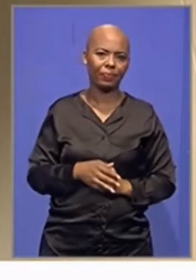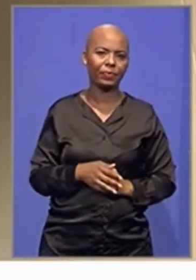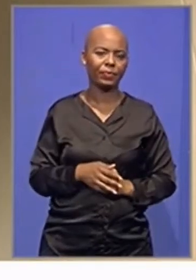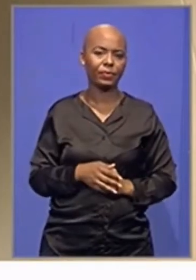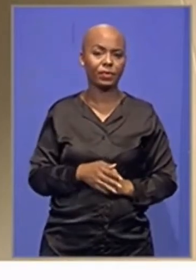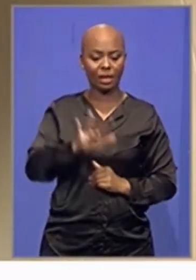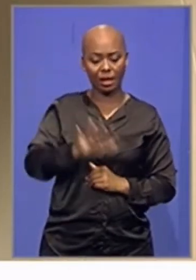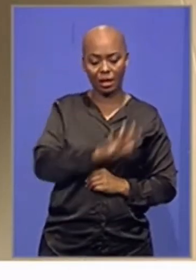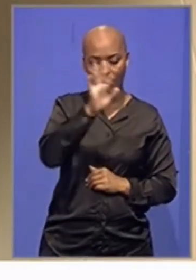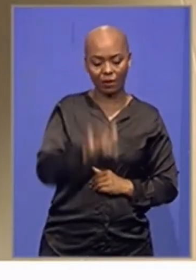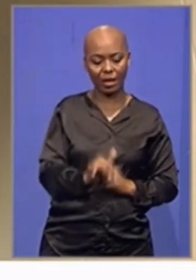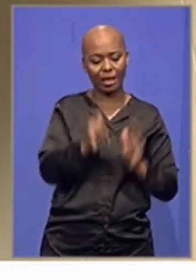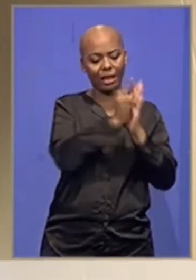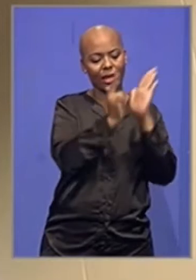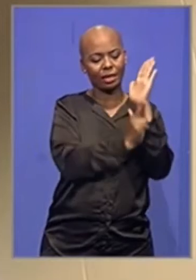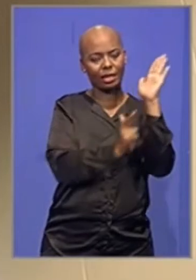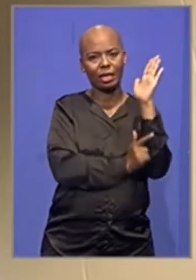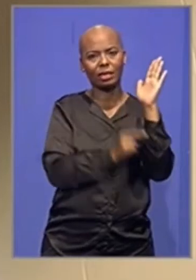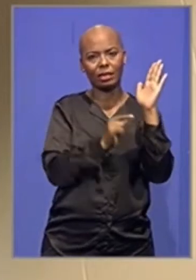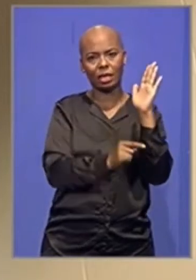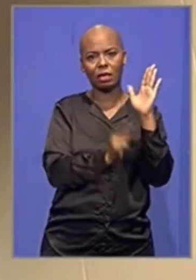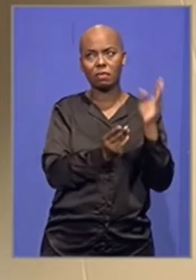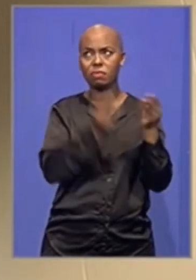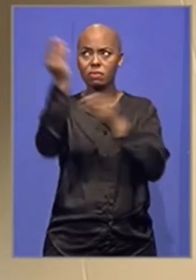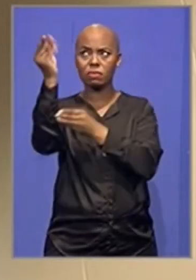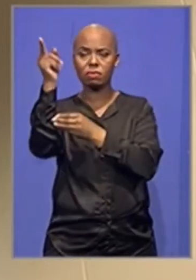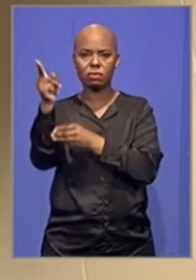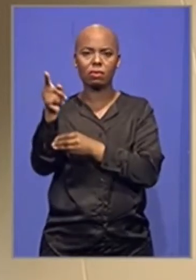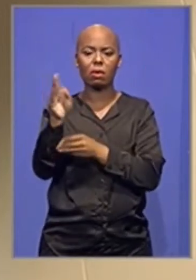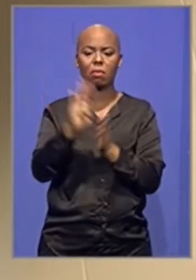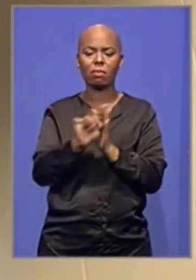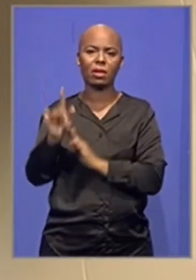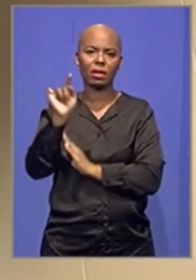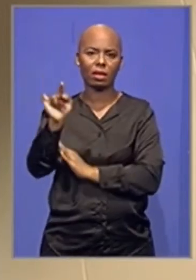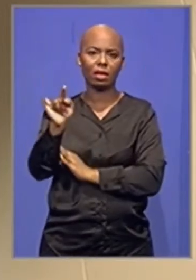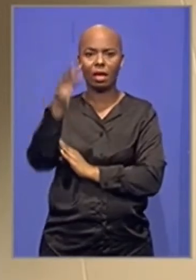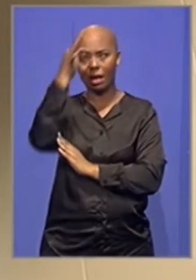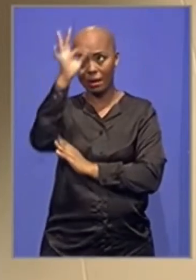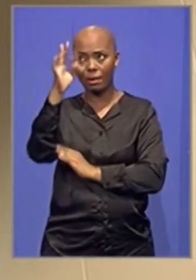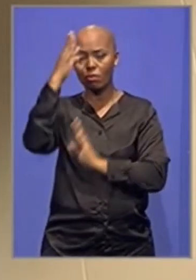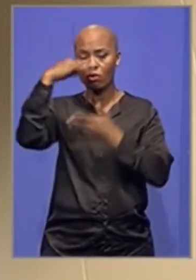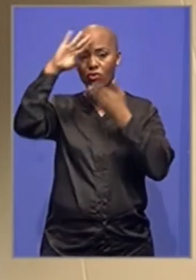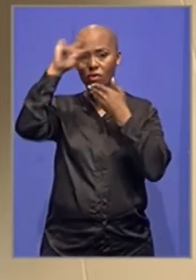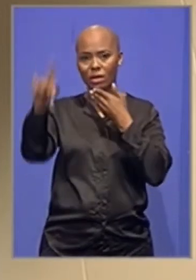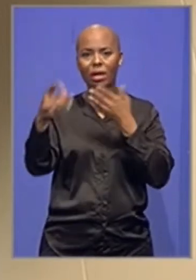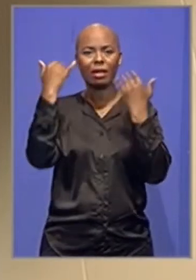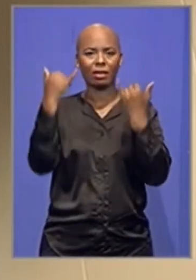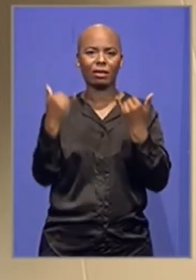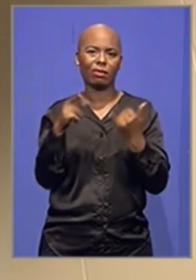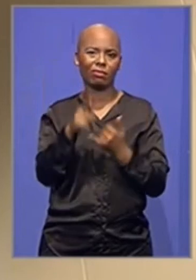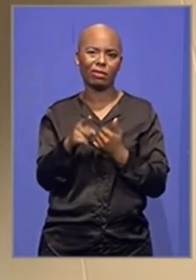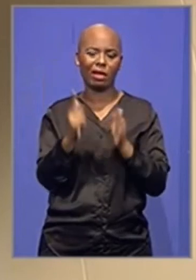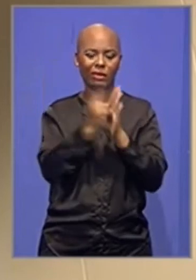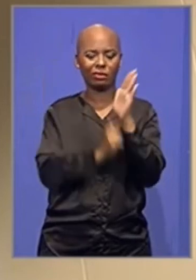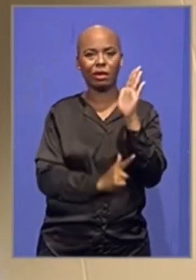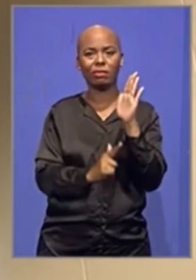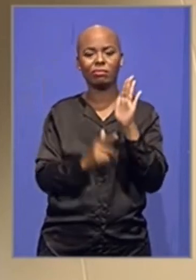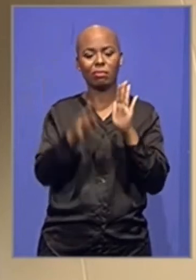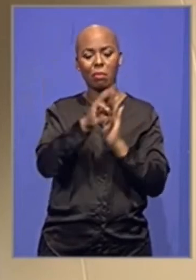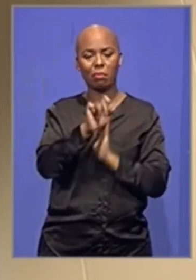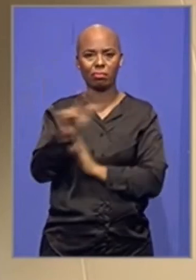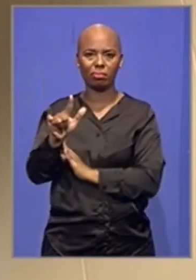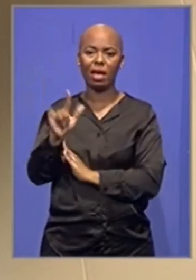of legislation that is being rushed through the Parliament of Botswana by the government of Botswana. This planned legislation will have a chilling